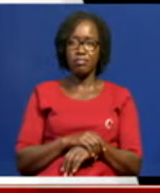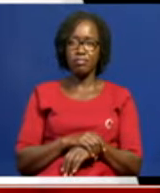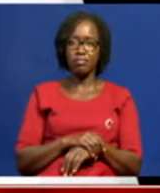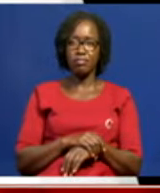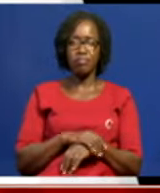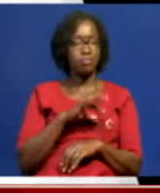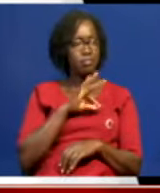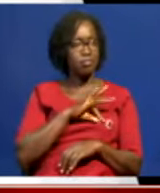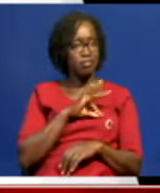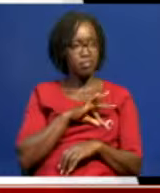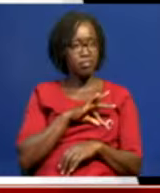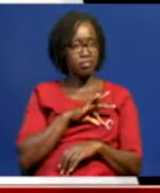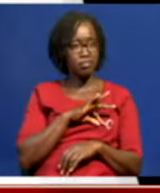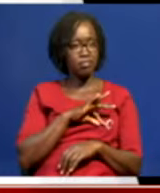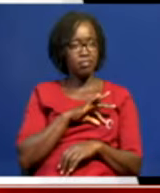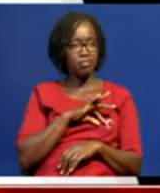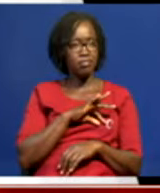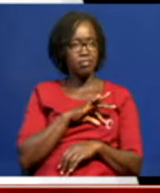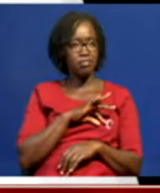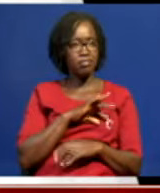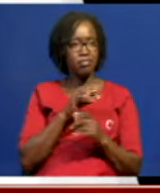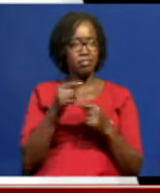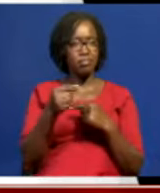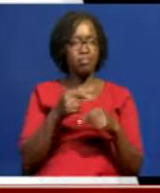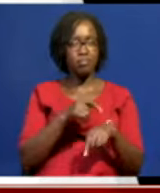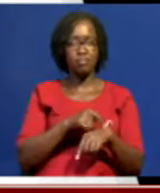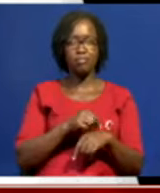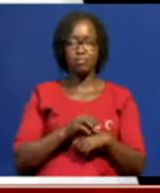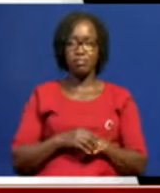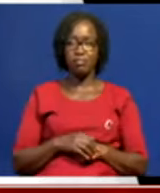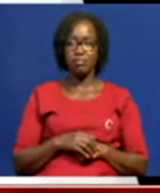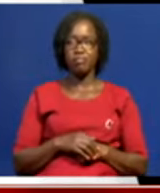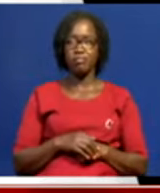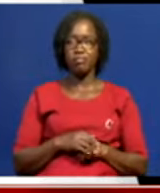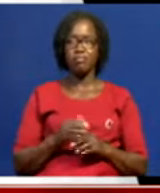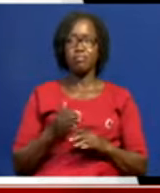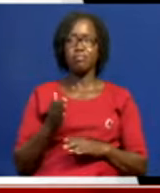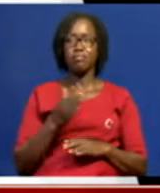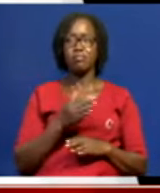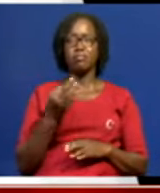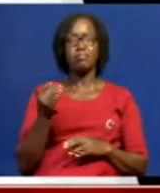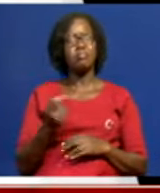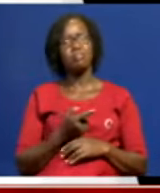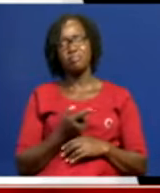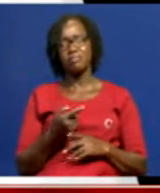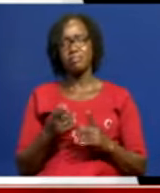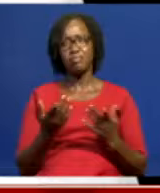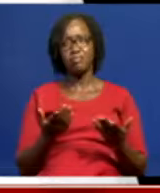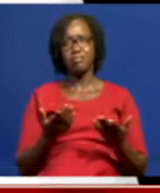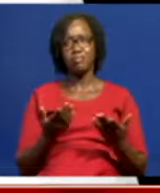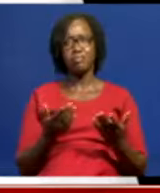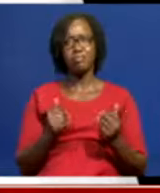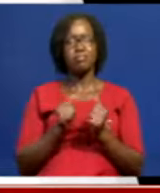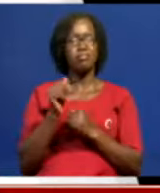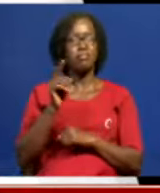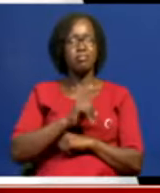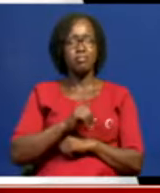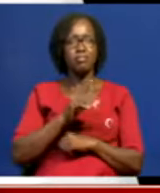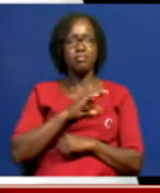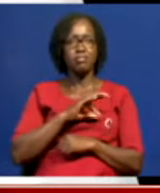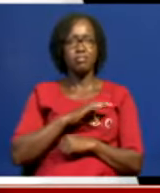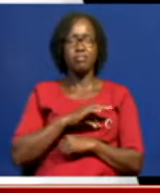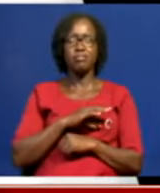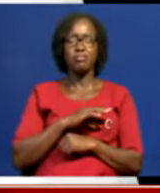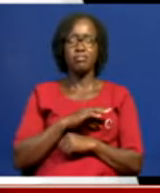their benefits within a short period of time. Mm. Initially, they would go for about 3 months, but now within 10 days, the